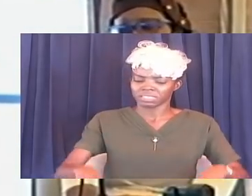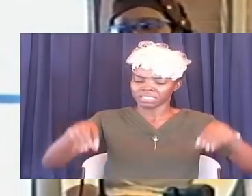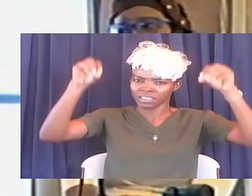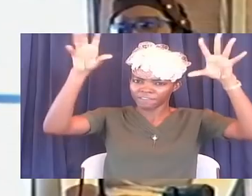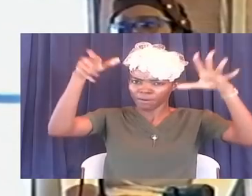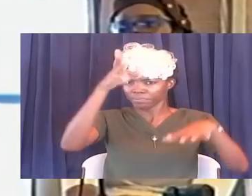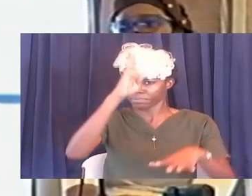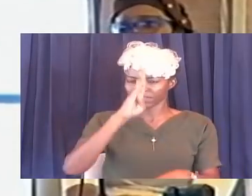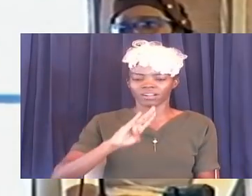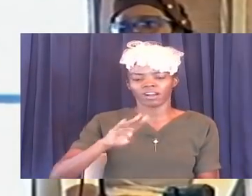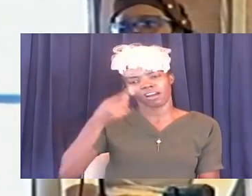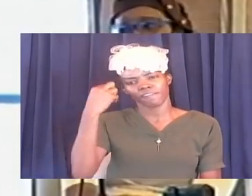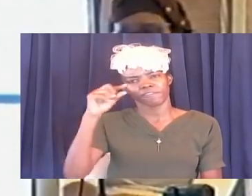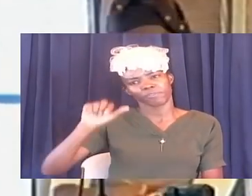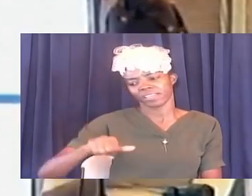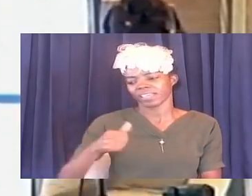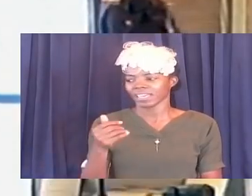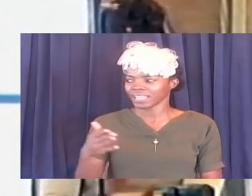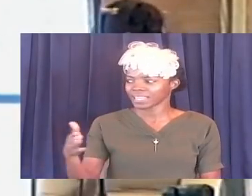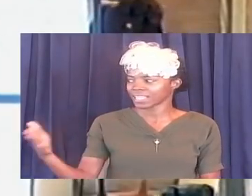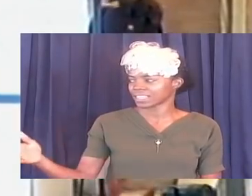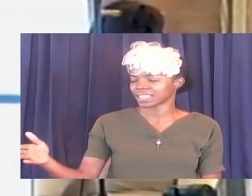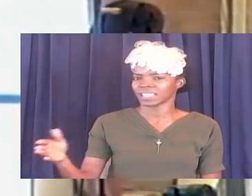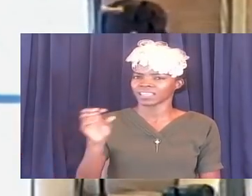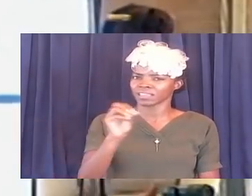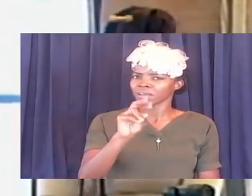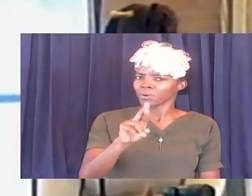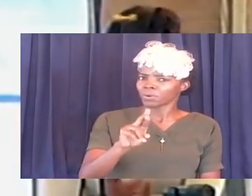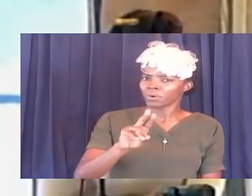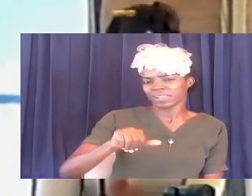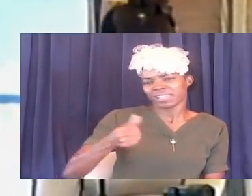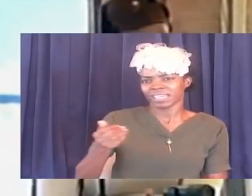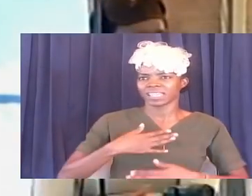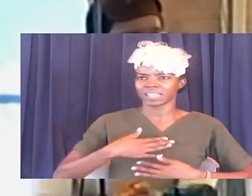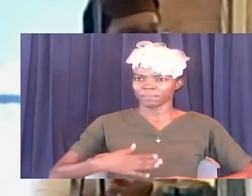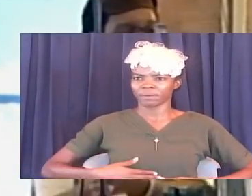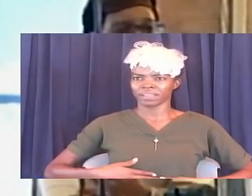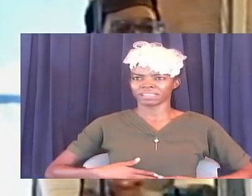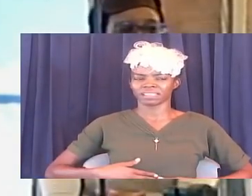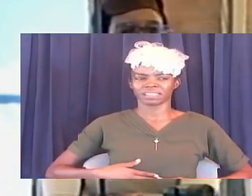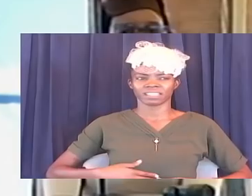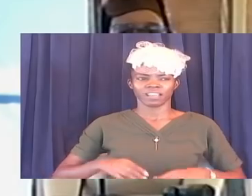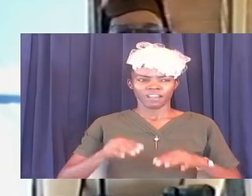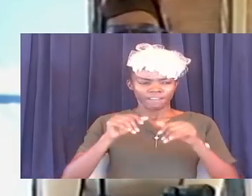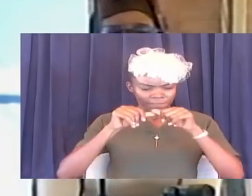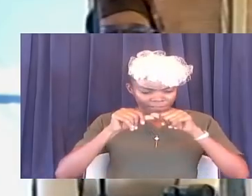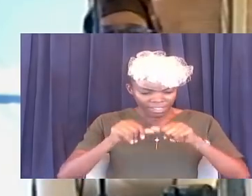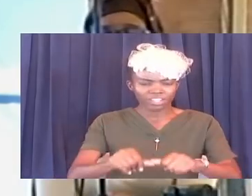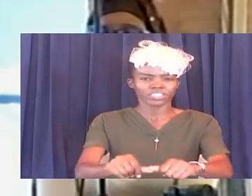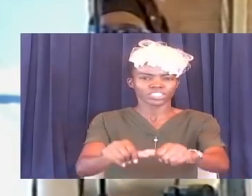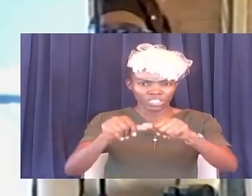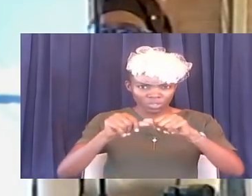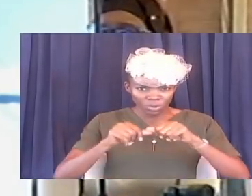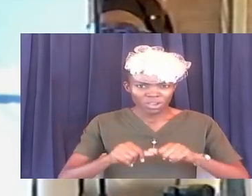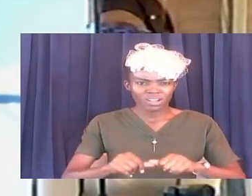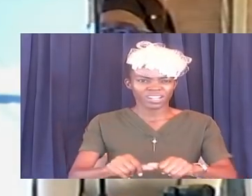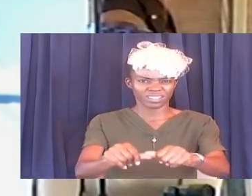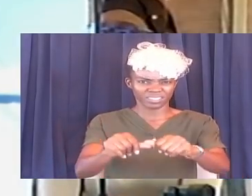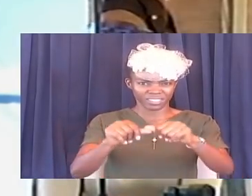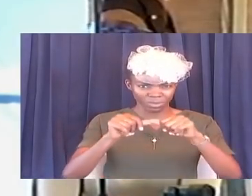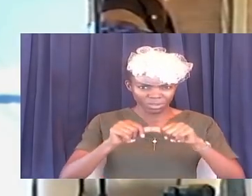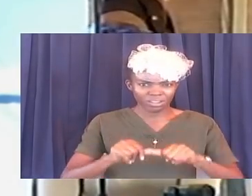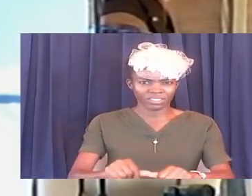still. Hallelujah. Forward still with Jesus. Holiness is still